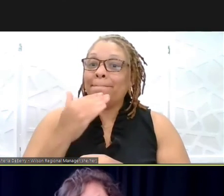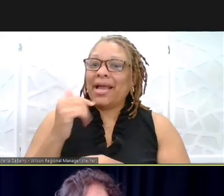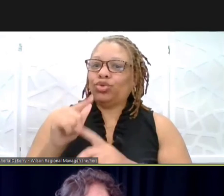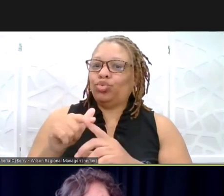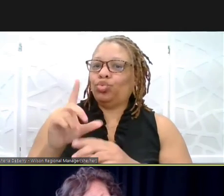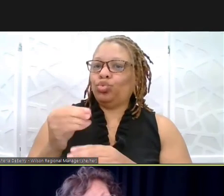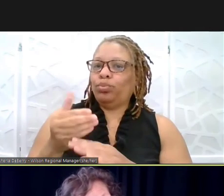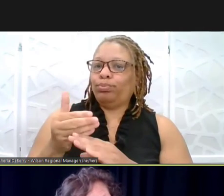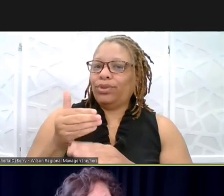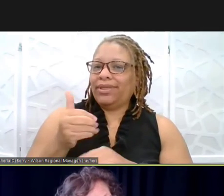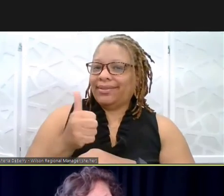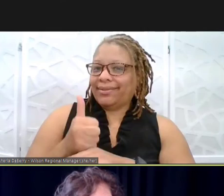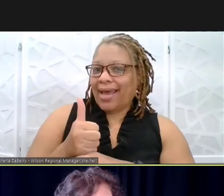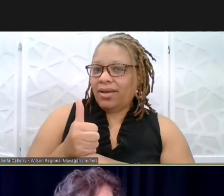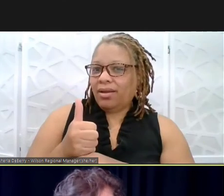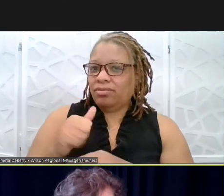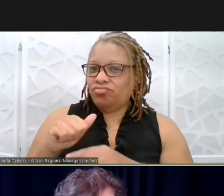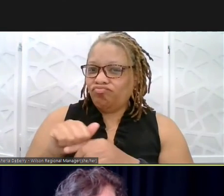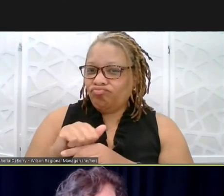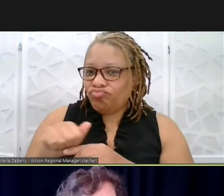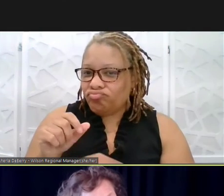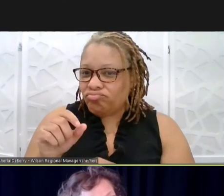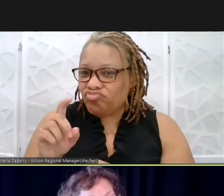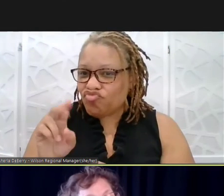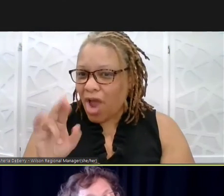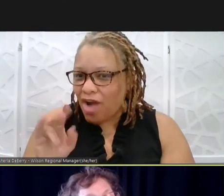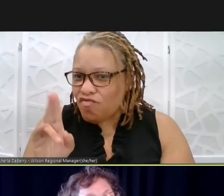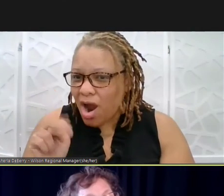to honor and respect their request.